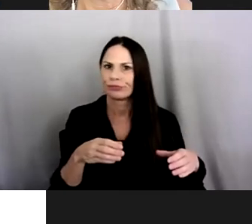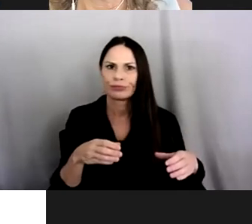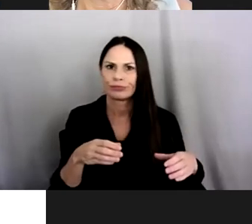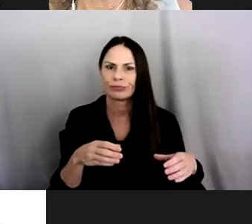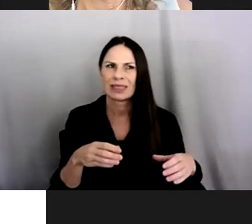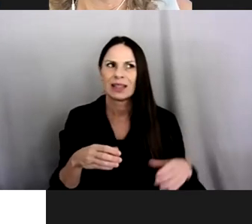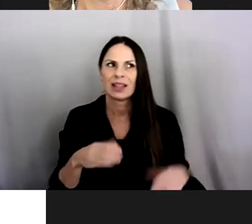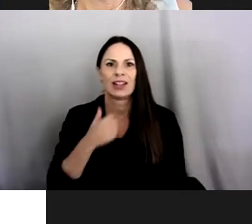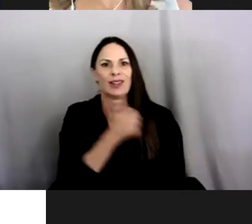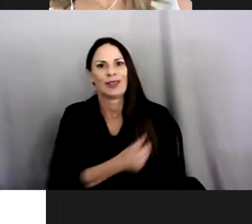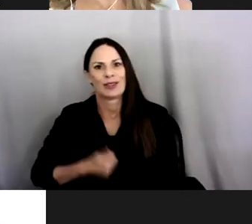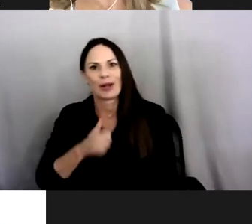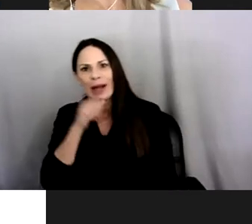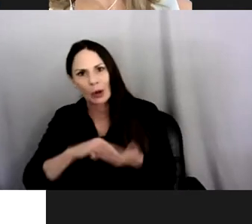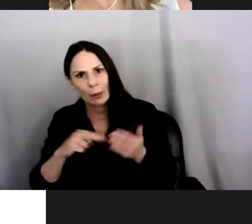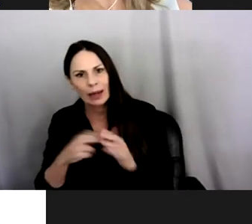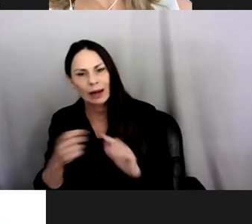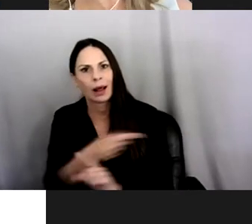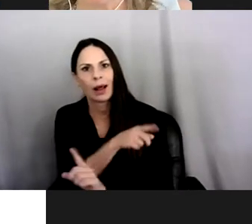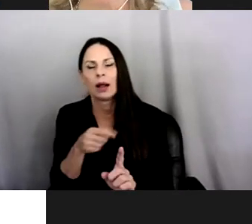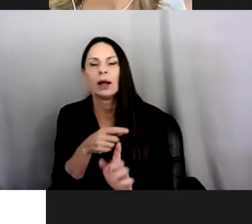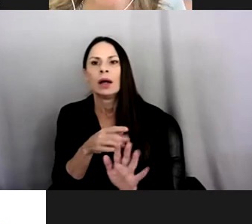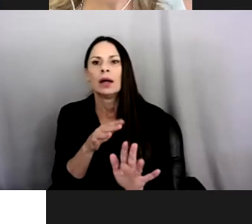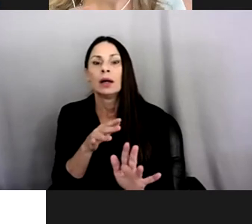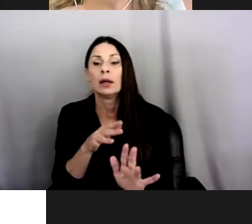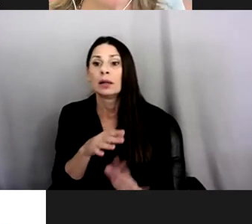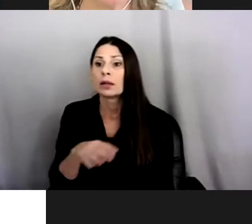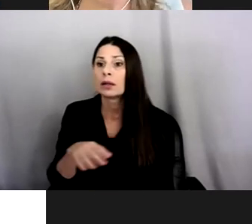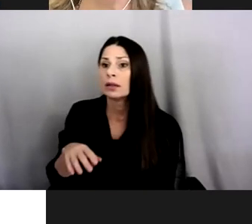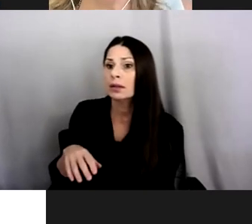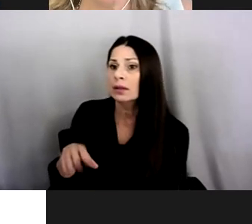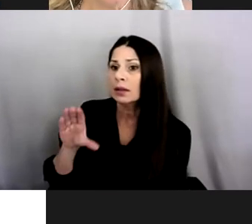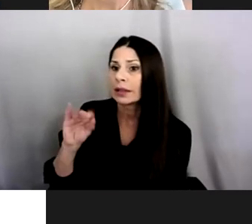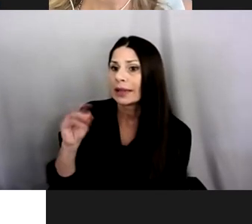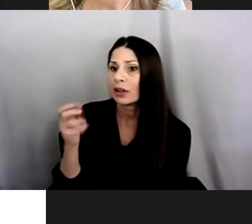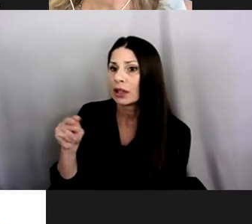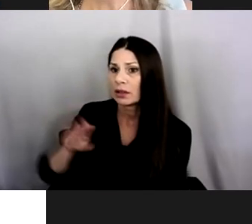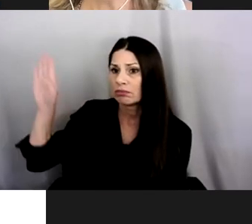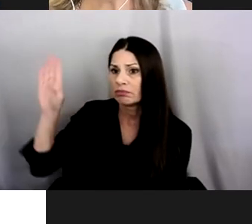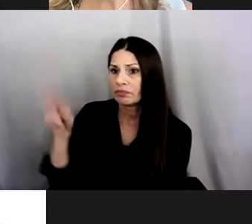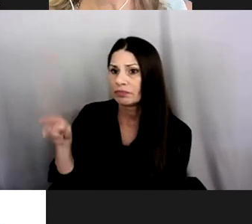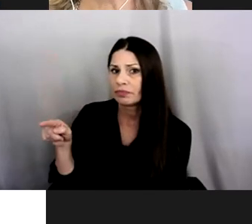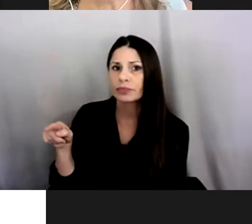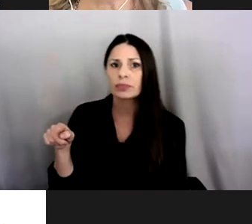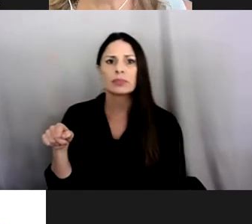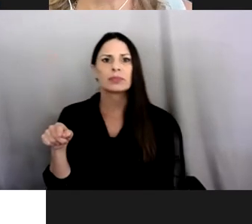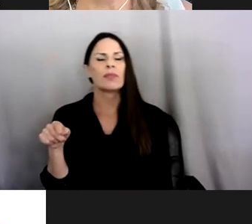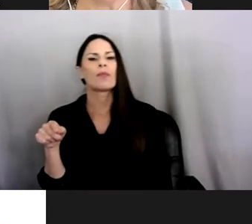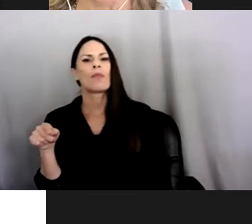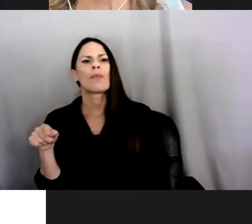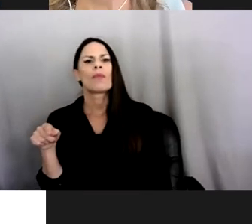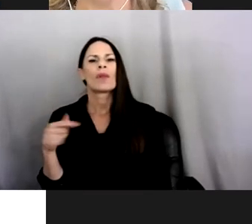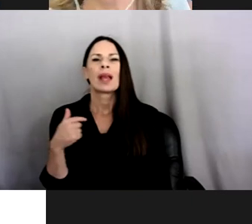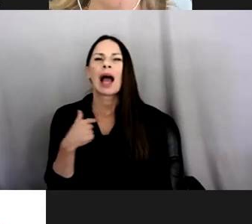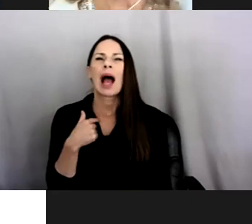off on a rant. Carolyn, you had your hand up. Rob, you've done that. I want to let you. Let me see if we can pick another